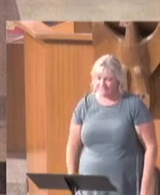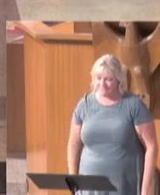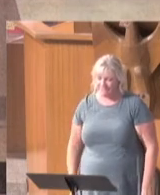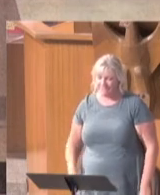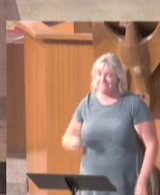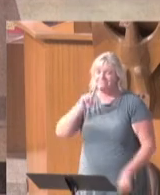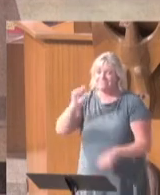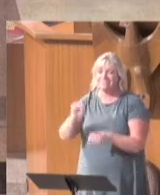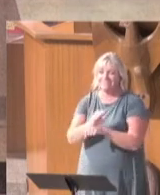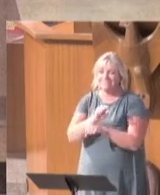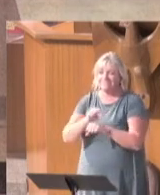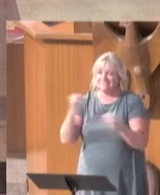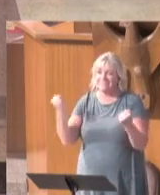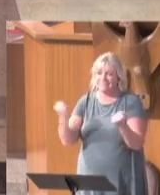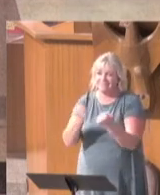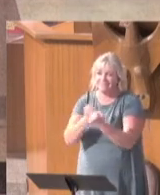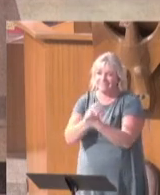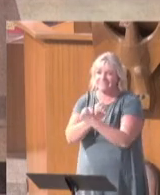is